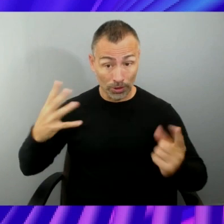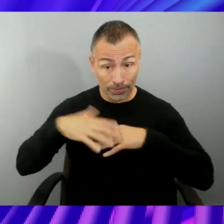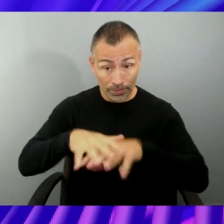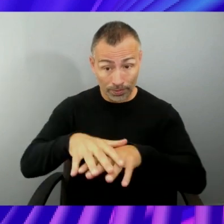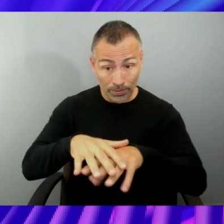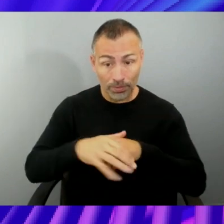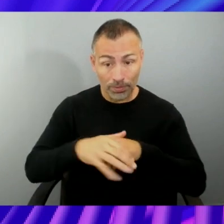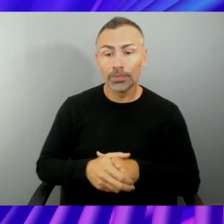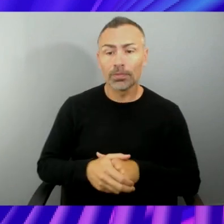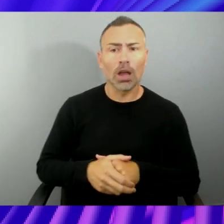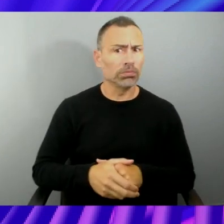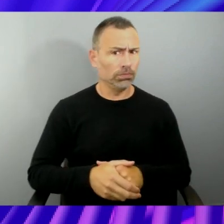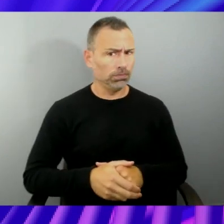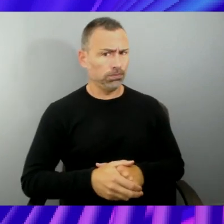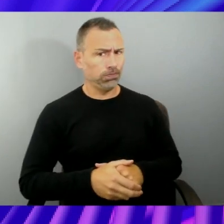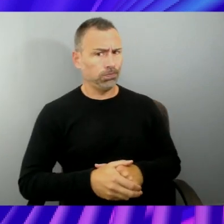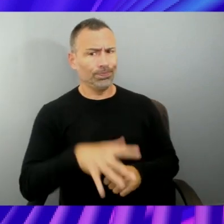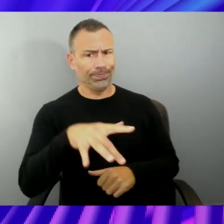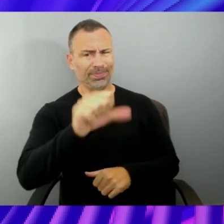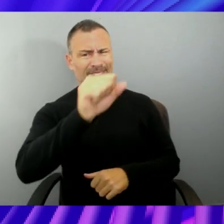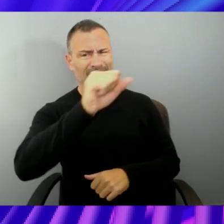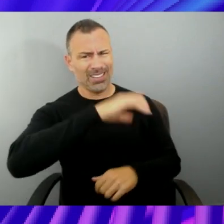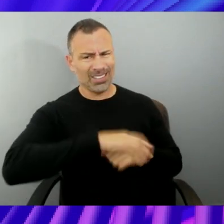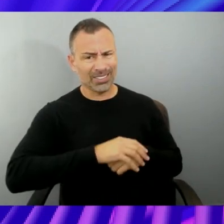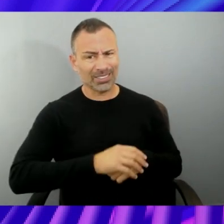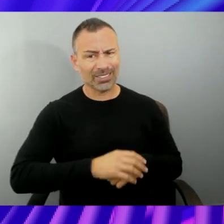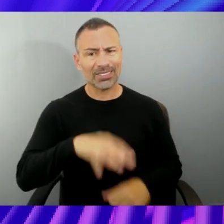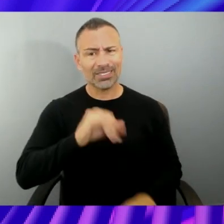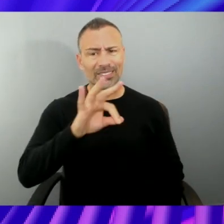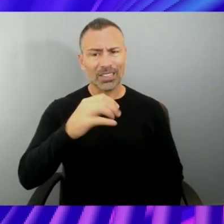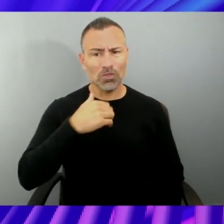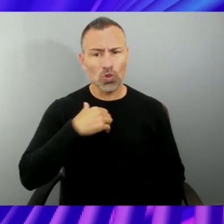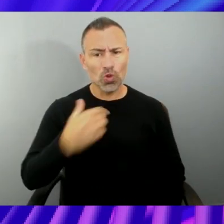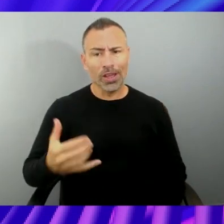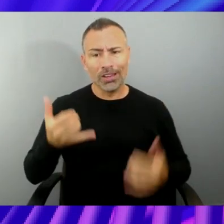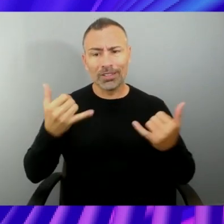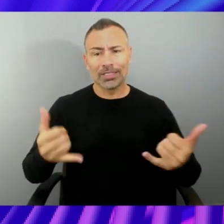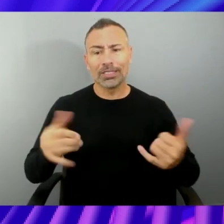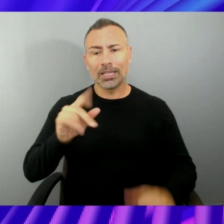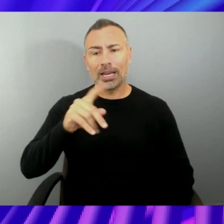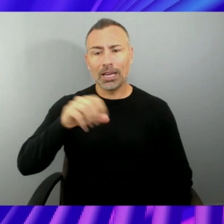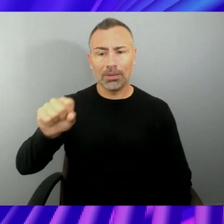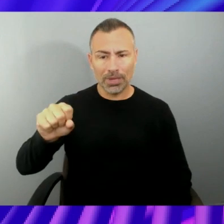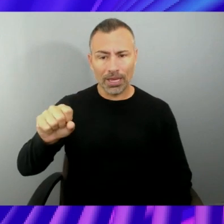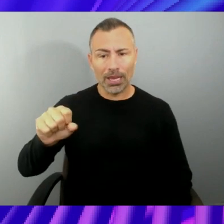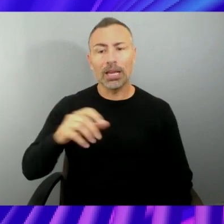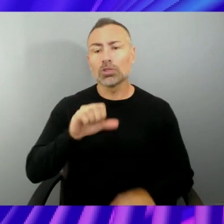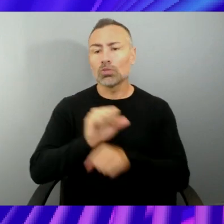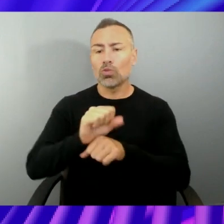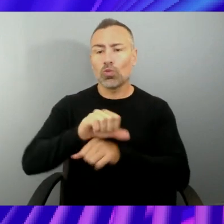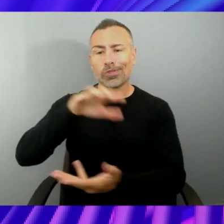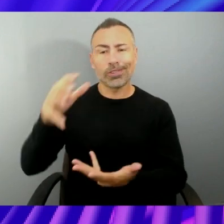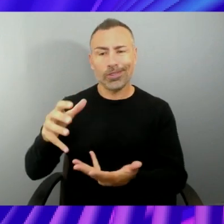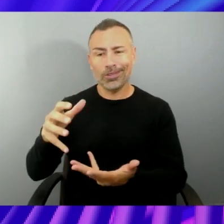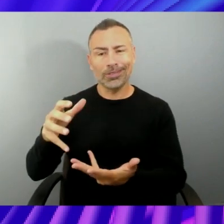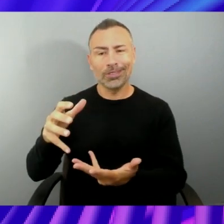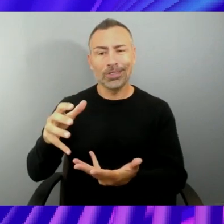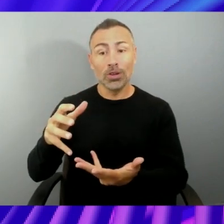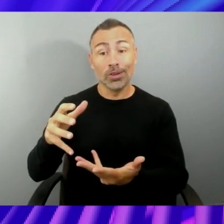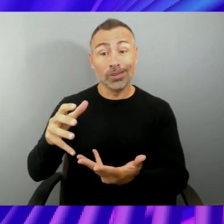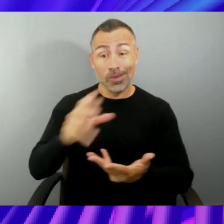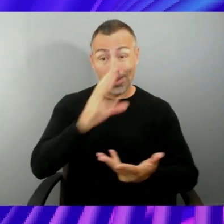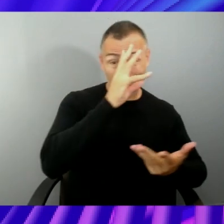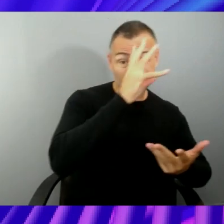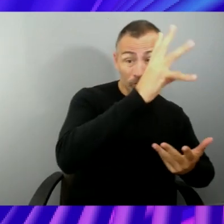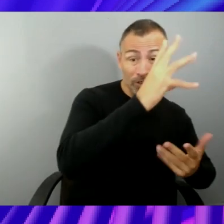huge proponent of. If you have existing ITSM workflows, don't reinvent the wheel. Use them, right? Like if you're using